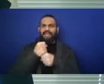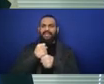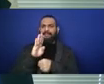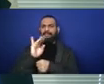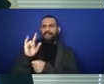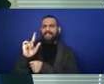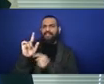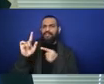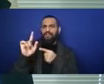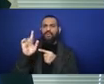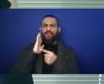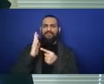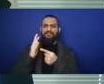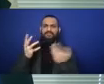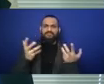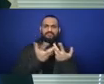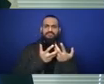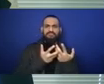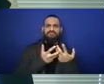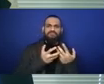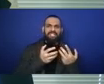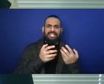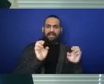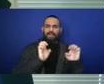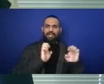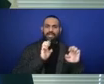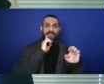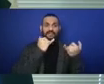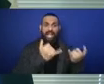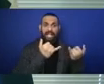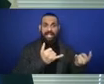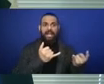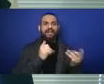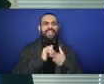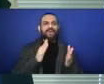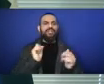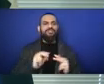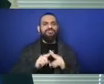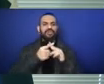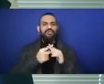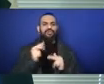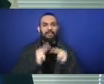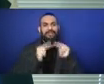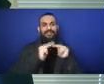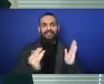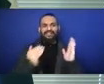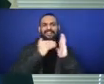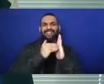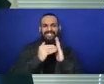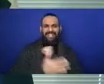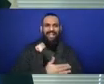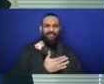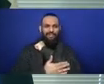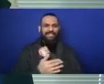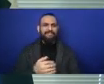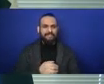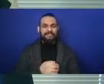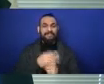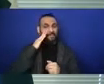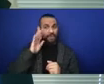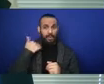the emergency of the moment so that we can begin to rebuild our country. And of course, you know that we heard the